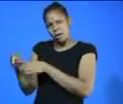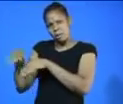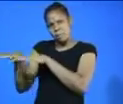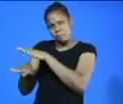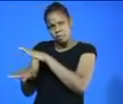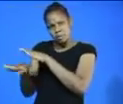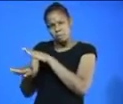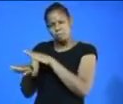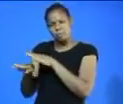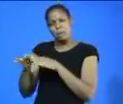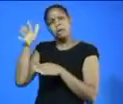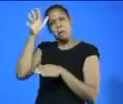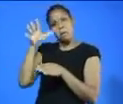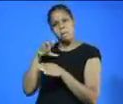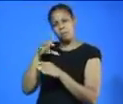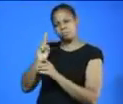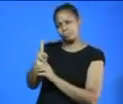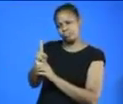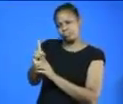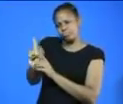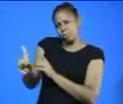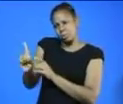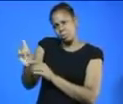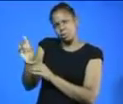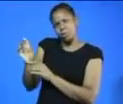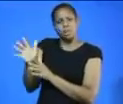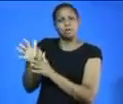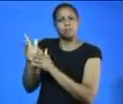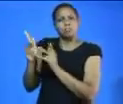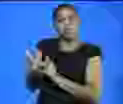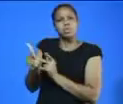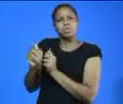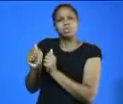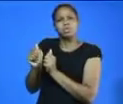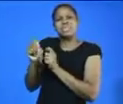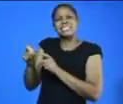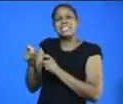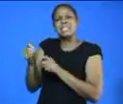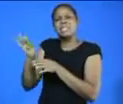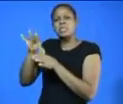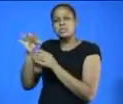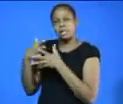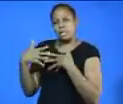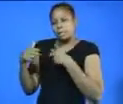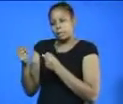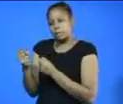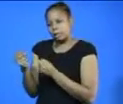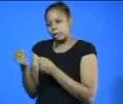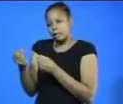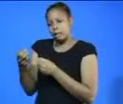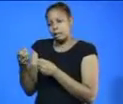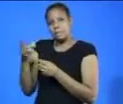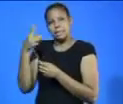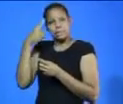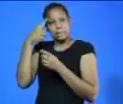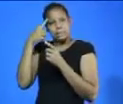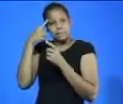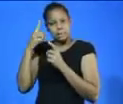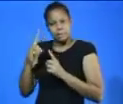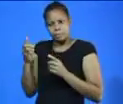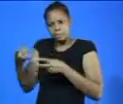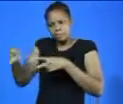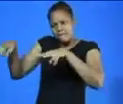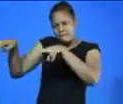spiritual and physical healing? And the disciples were in a valley, and so they